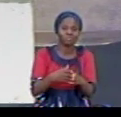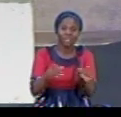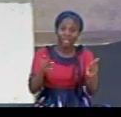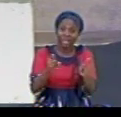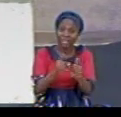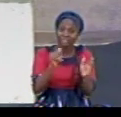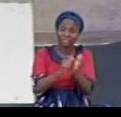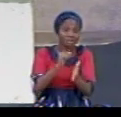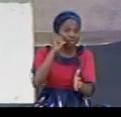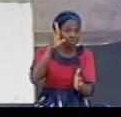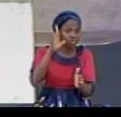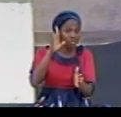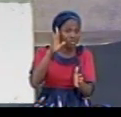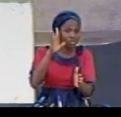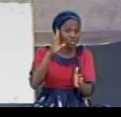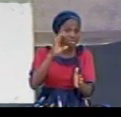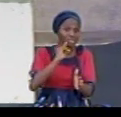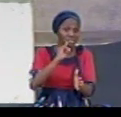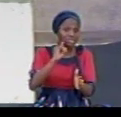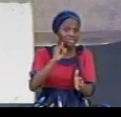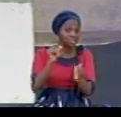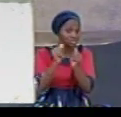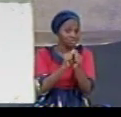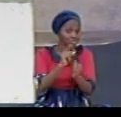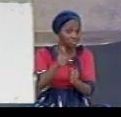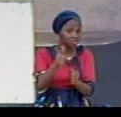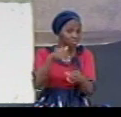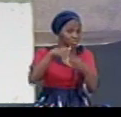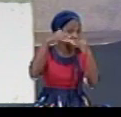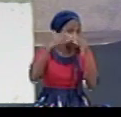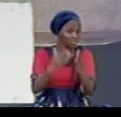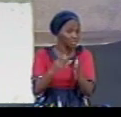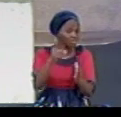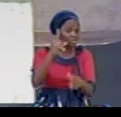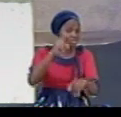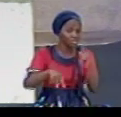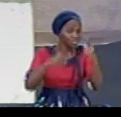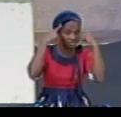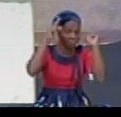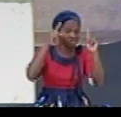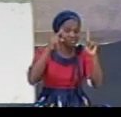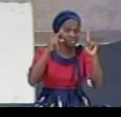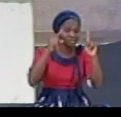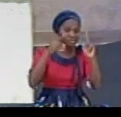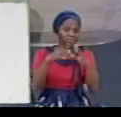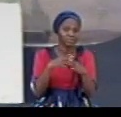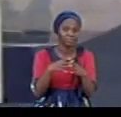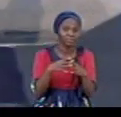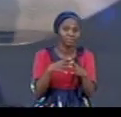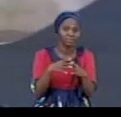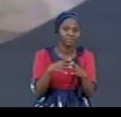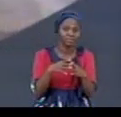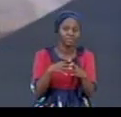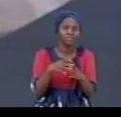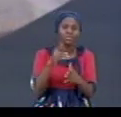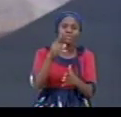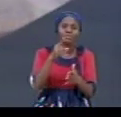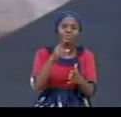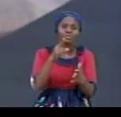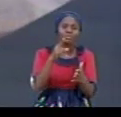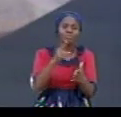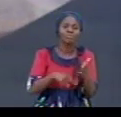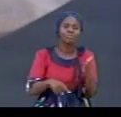that woman is with you, you will not make it. What did she tell you the